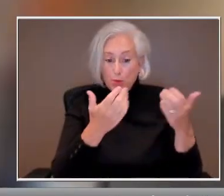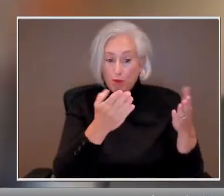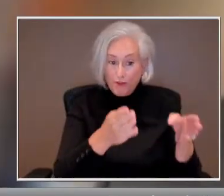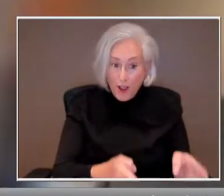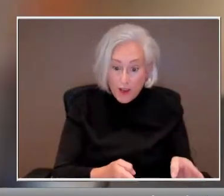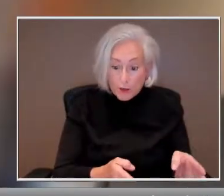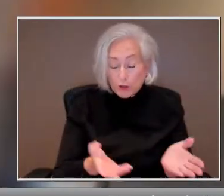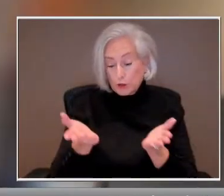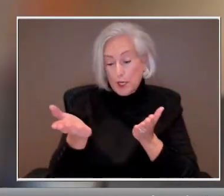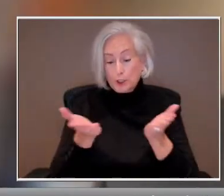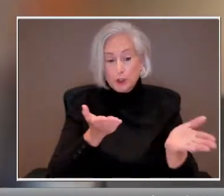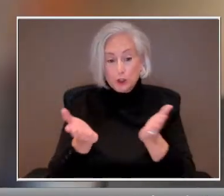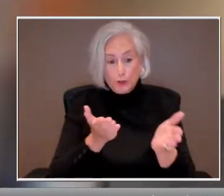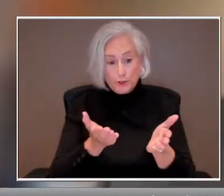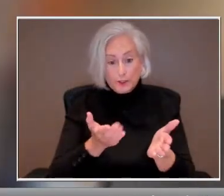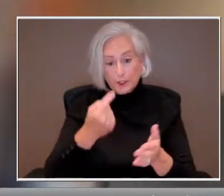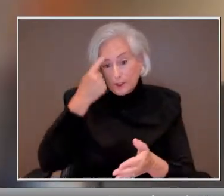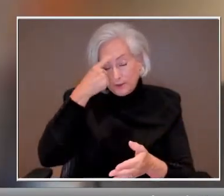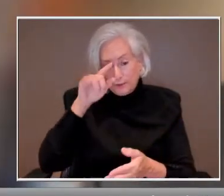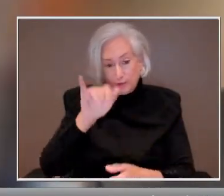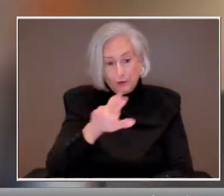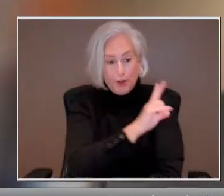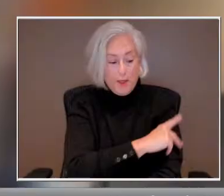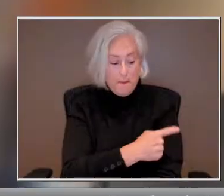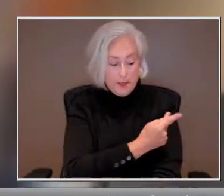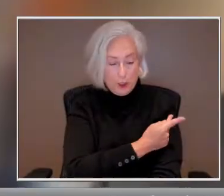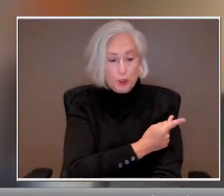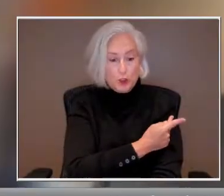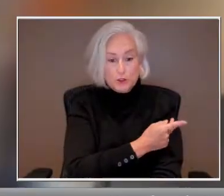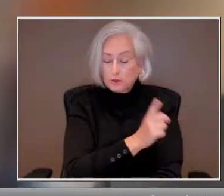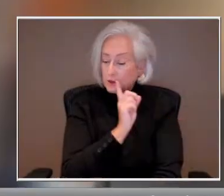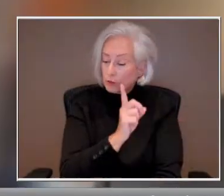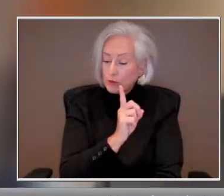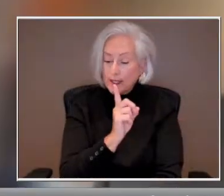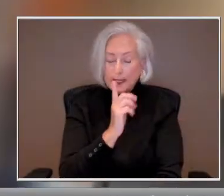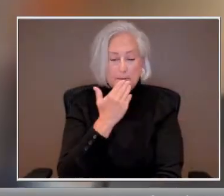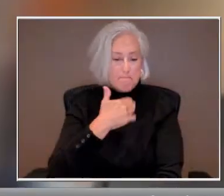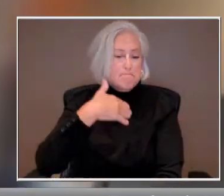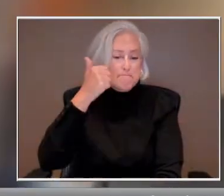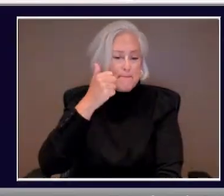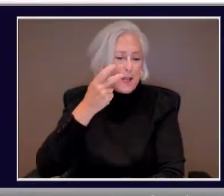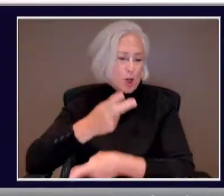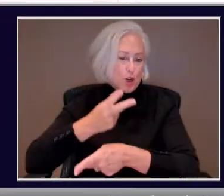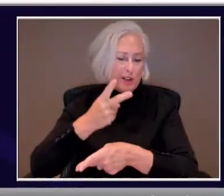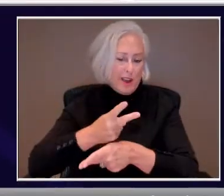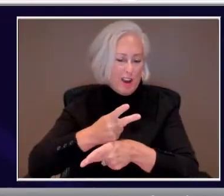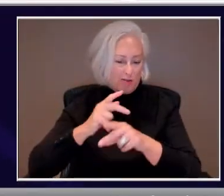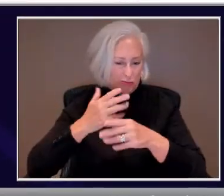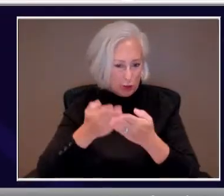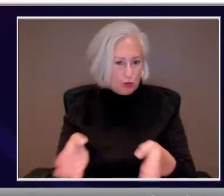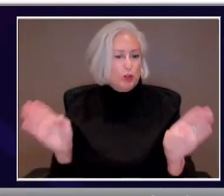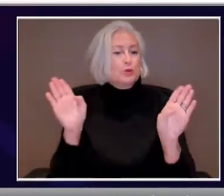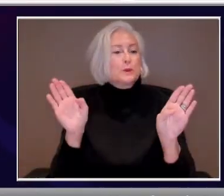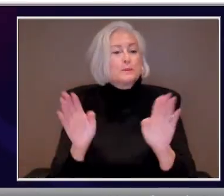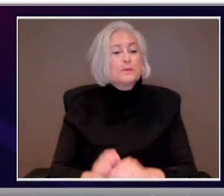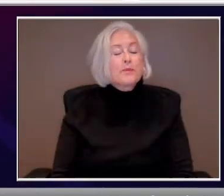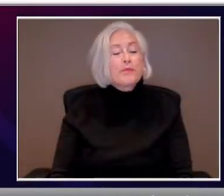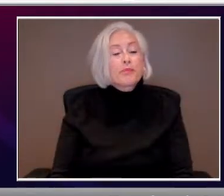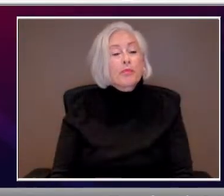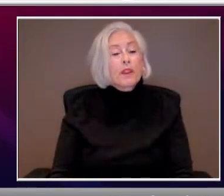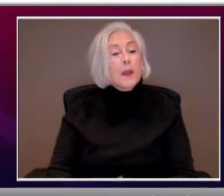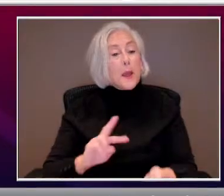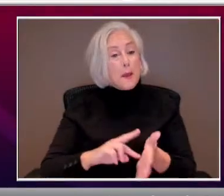services around a patient, and actually just provide better care overall. So they can have that collaboration that